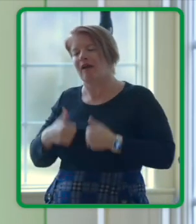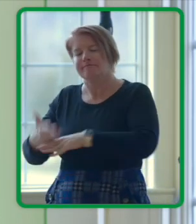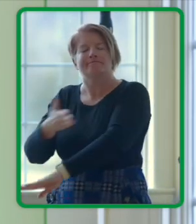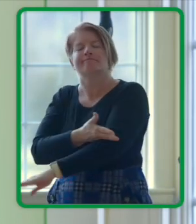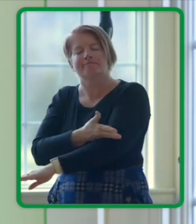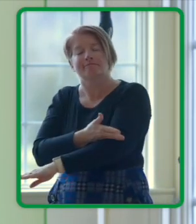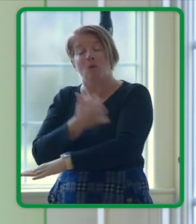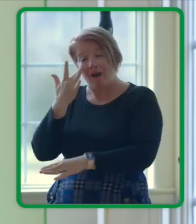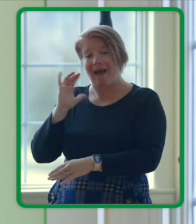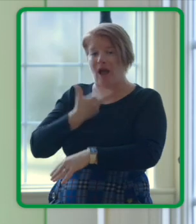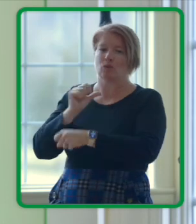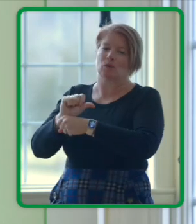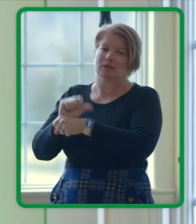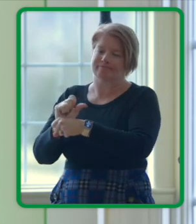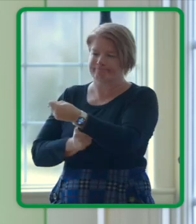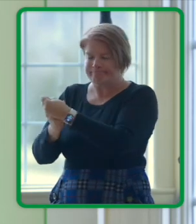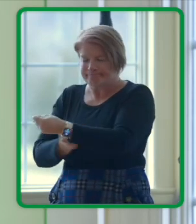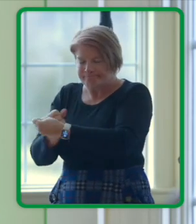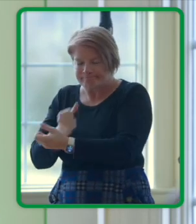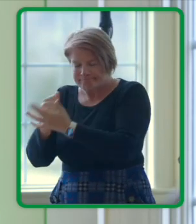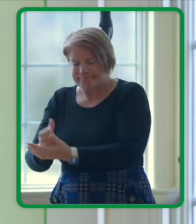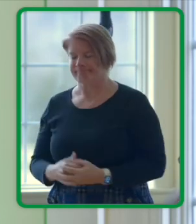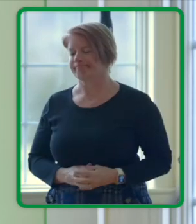by the work that we do.